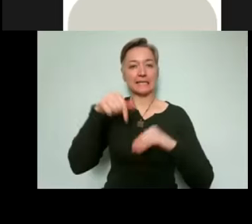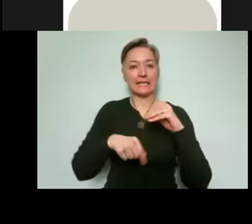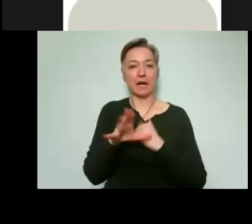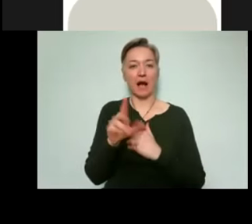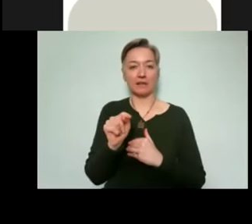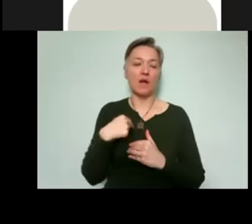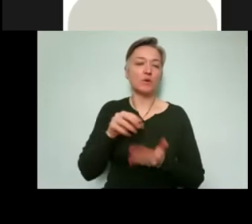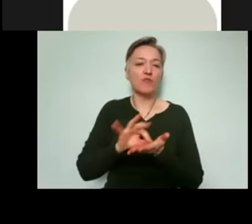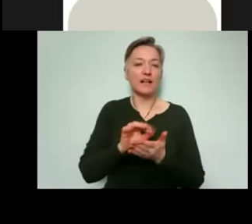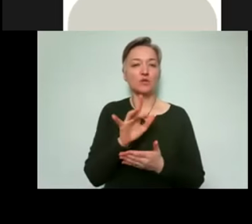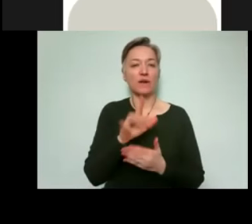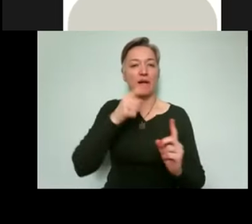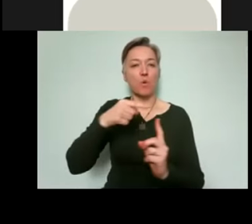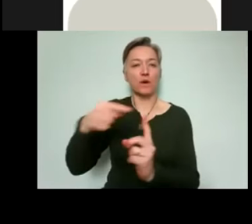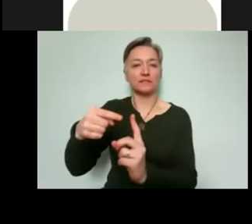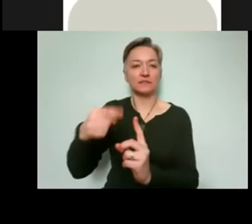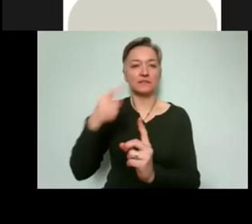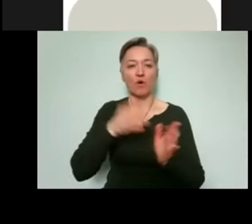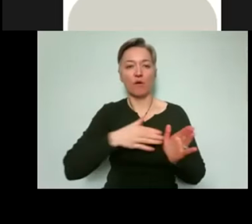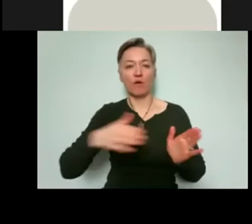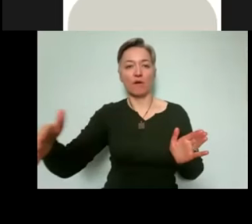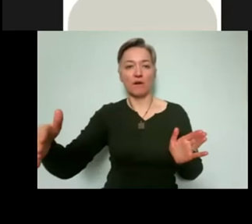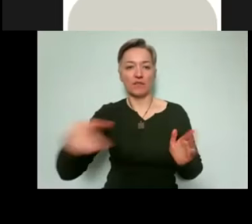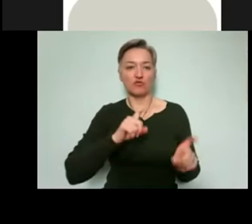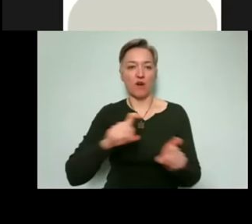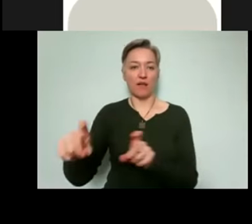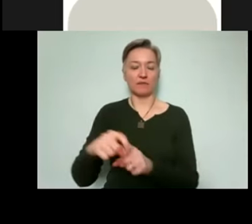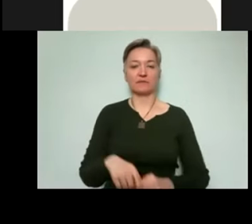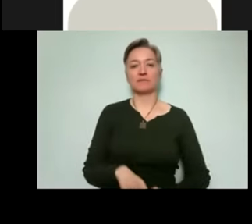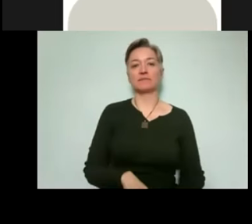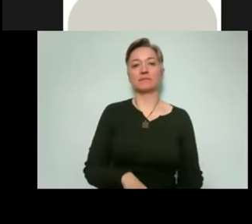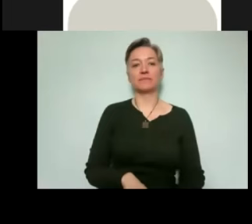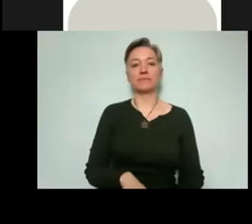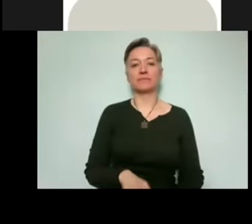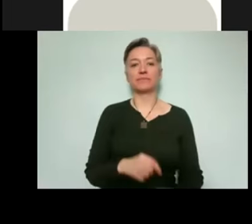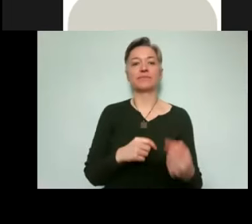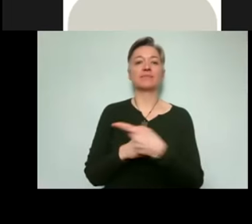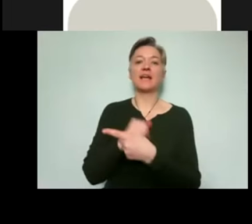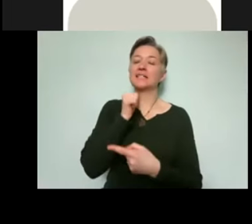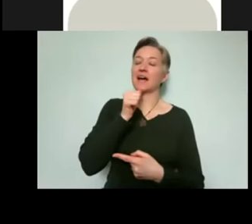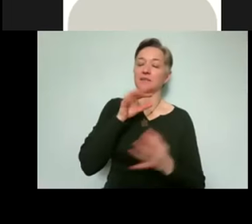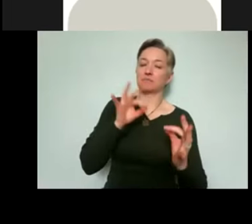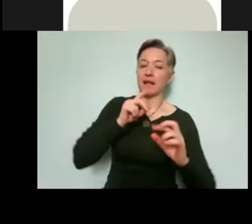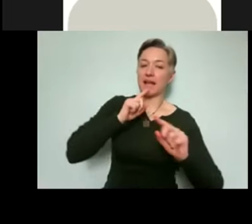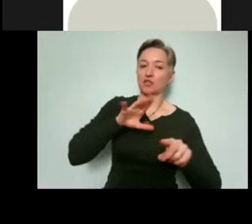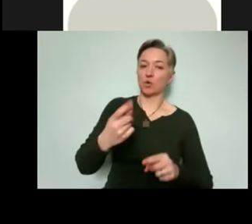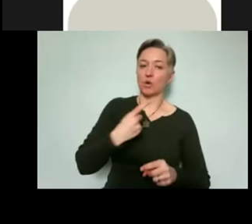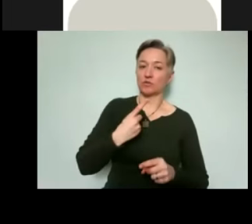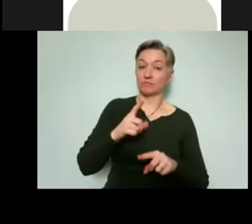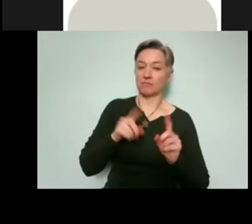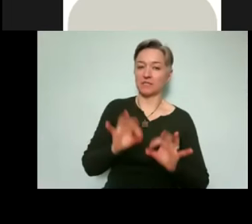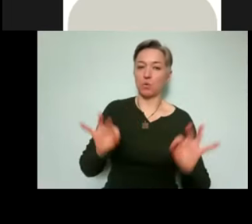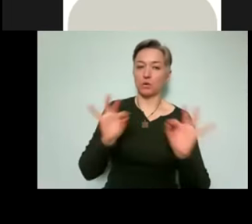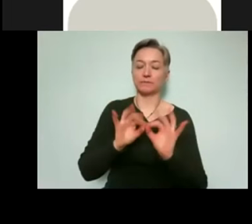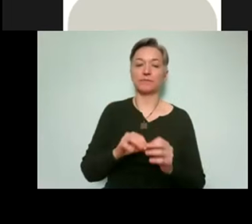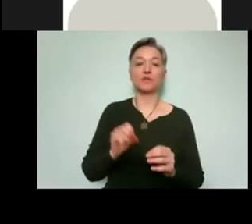think, over the course of the trials. And then this doesn't quite answer your question, but it's important. So the